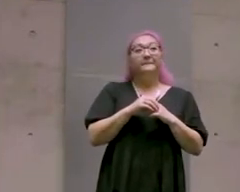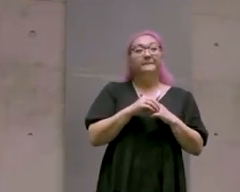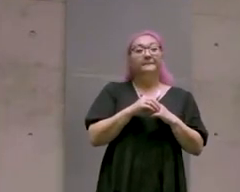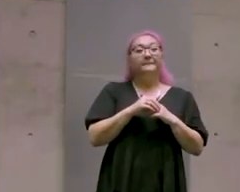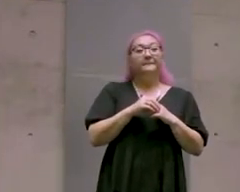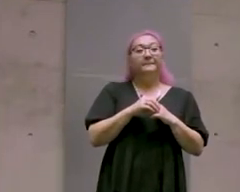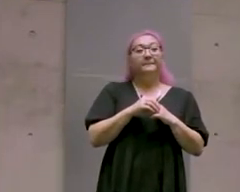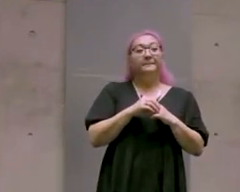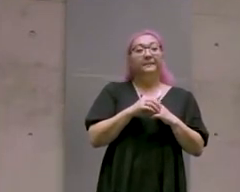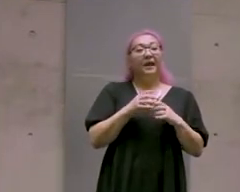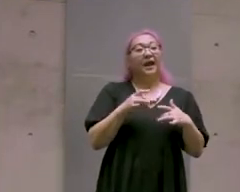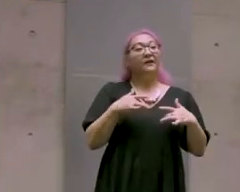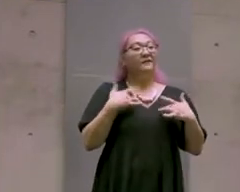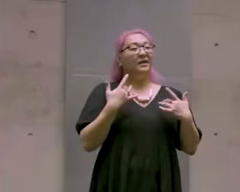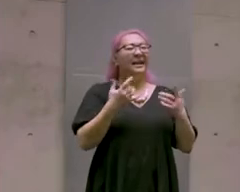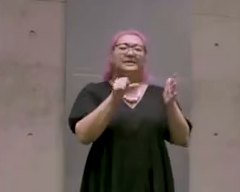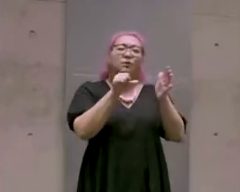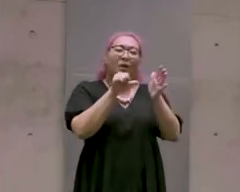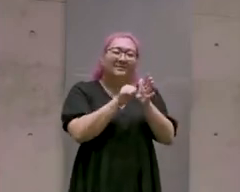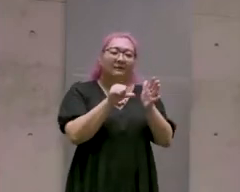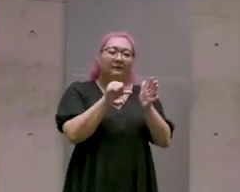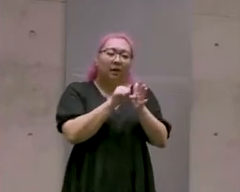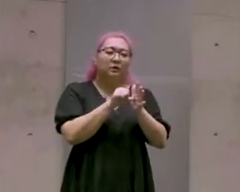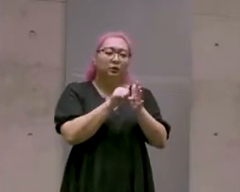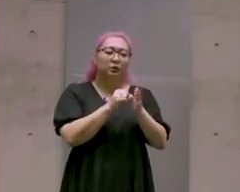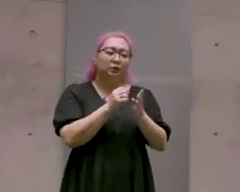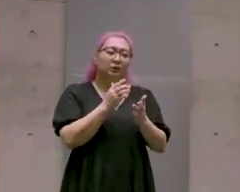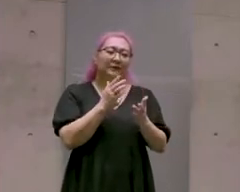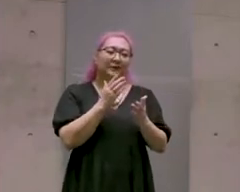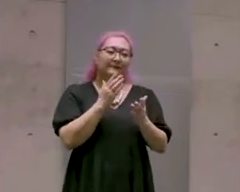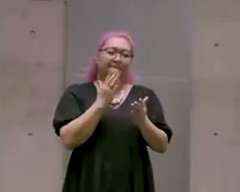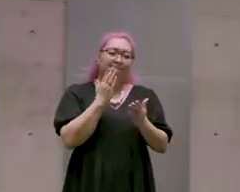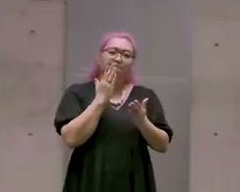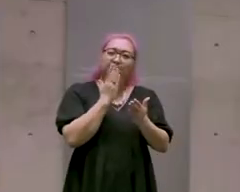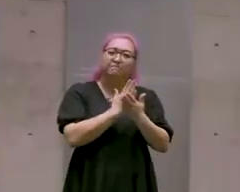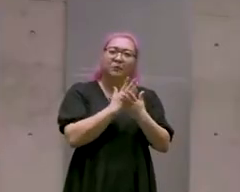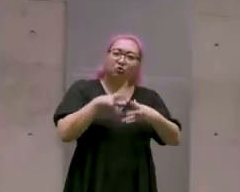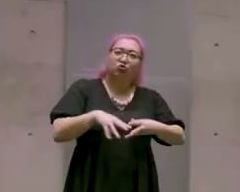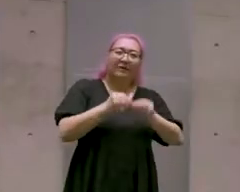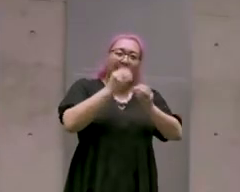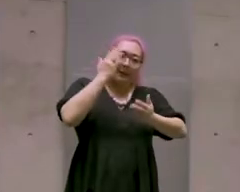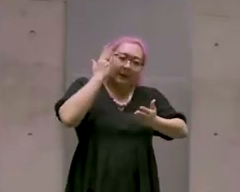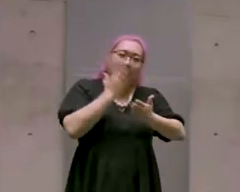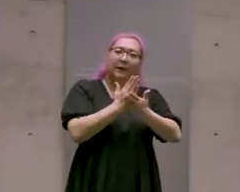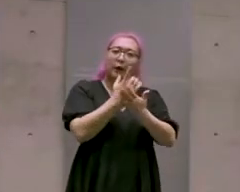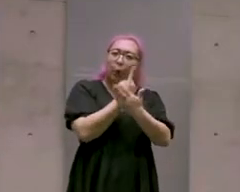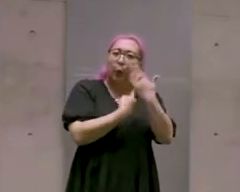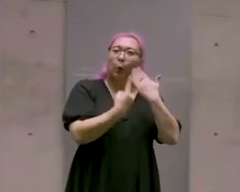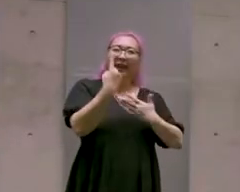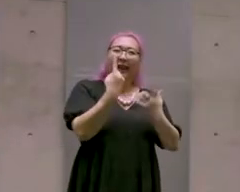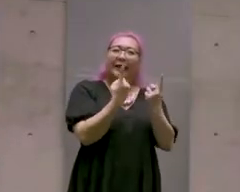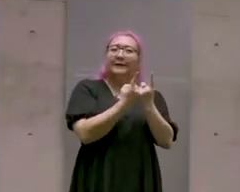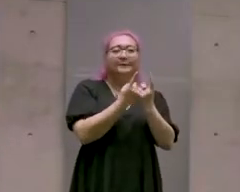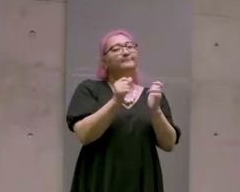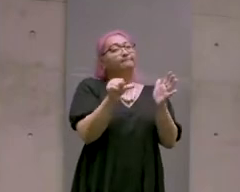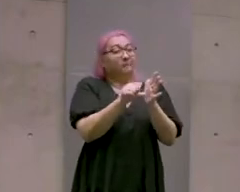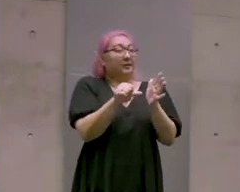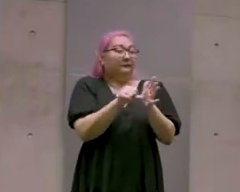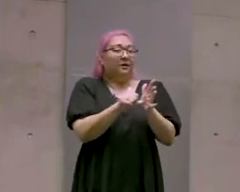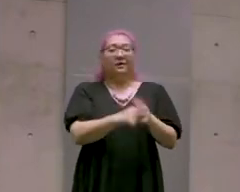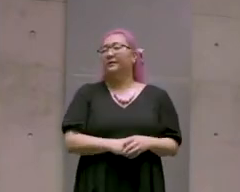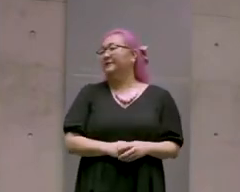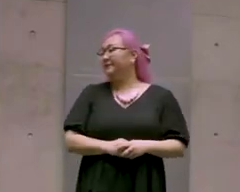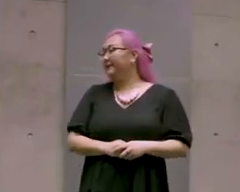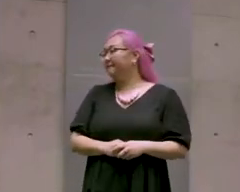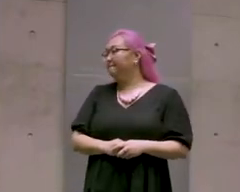but that's very vague advice that's very hard to kind of follow or build a plan around. Would you ever go back to it? Would you ever revisit it in some